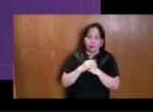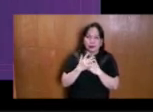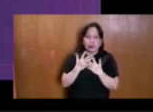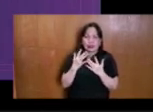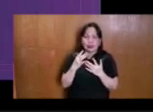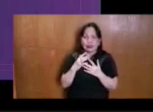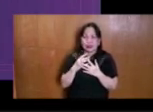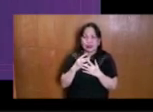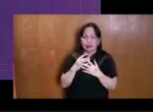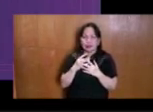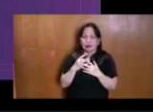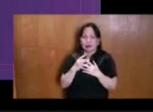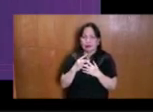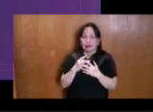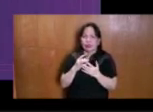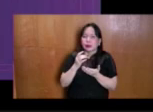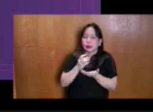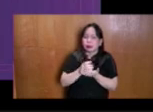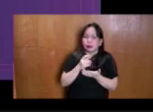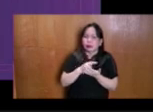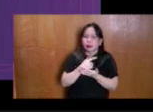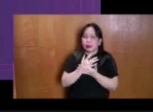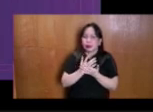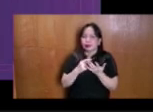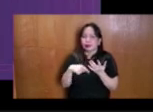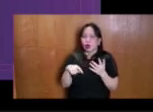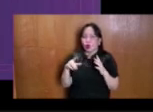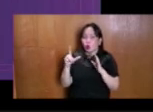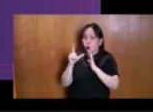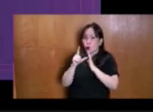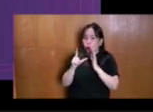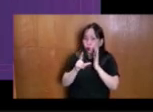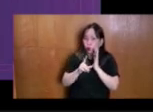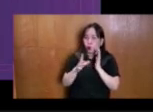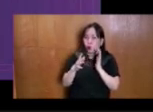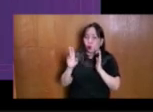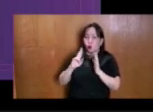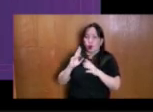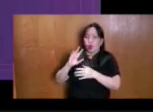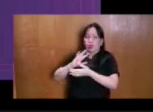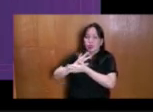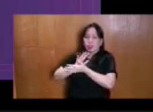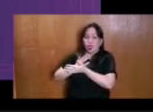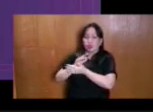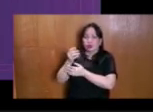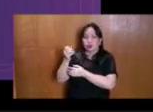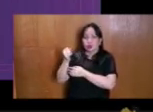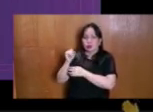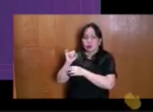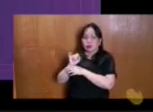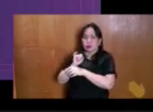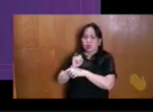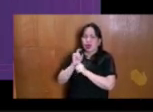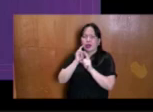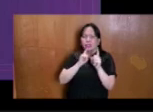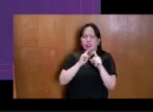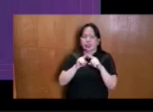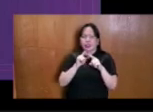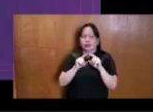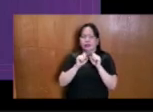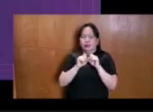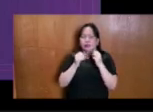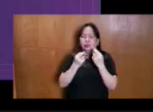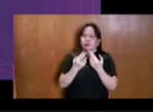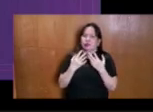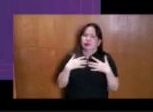off people. That's why it's been a cottage industry. Some of our lawyers having these seminars and expensive seminars just to scare them